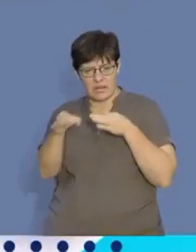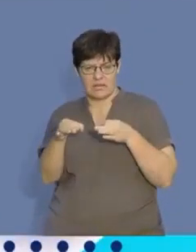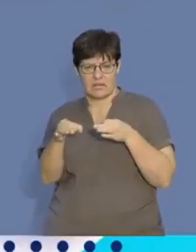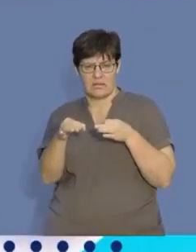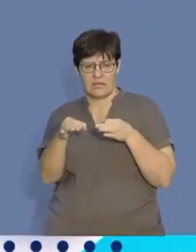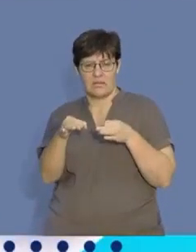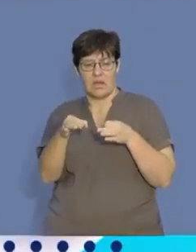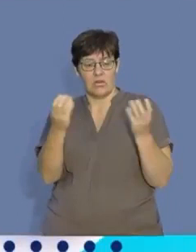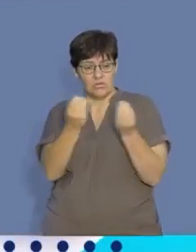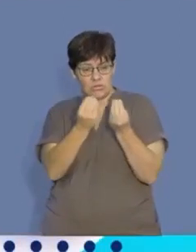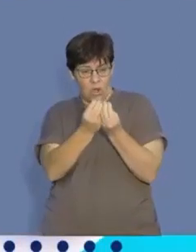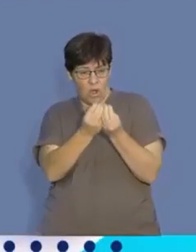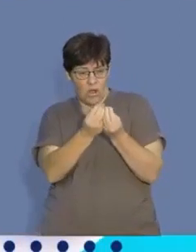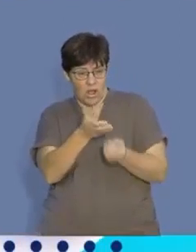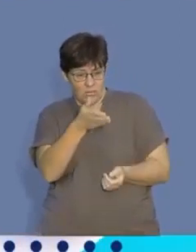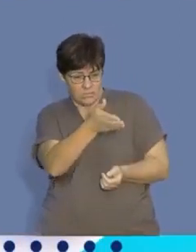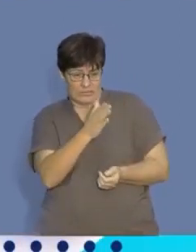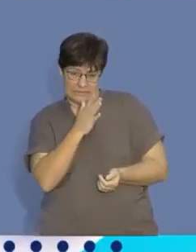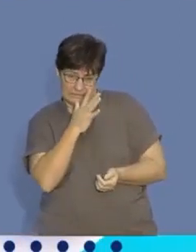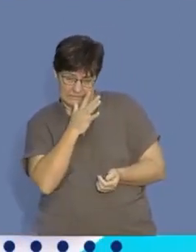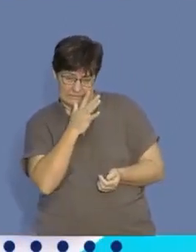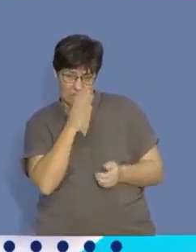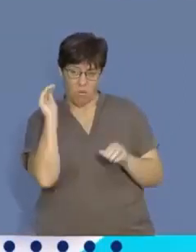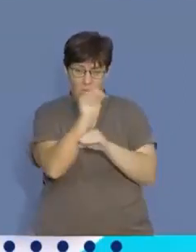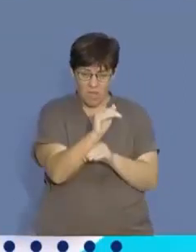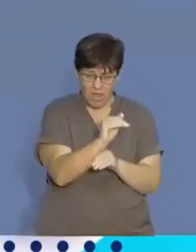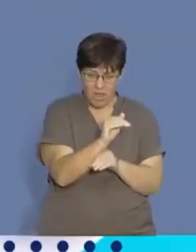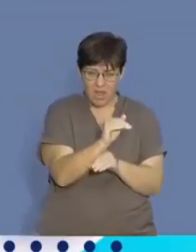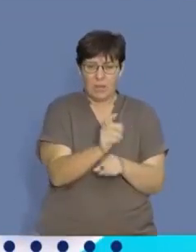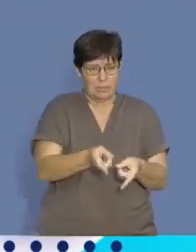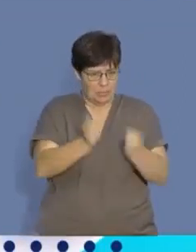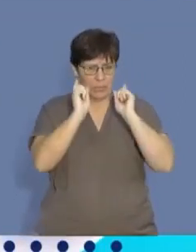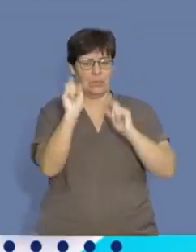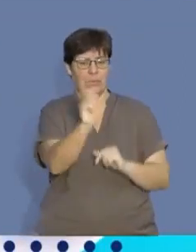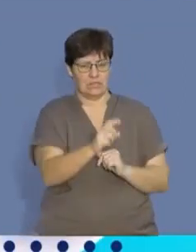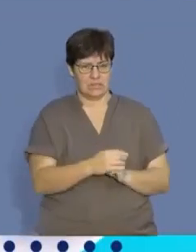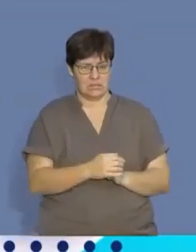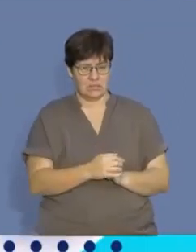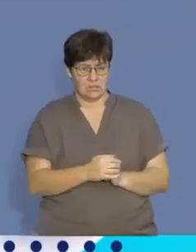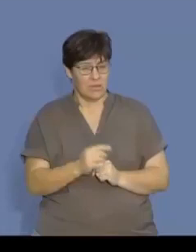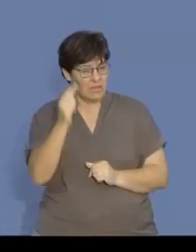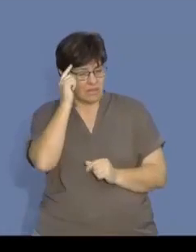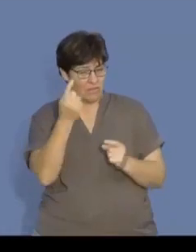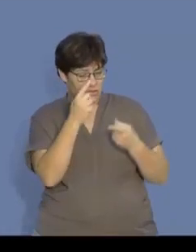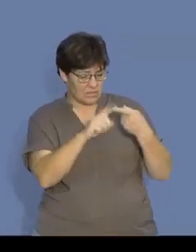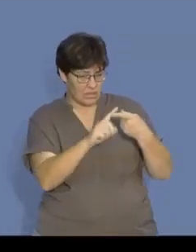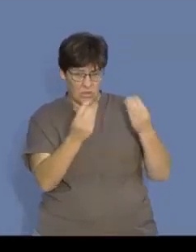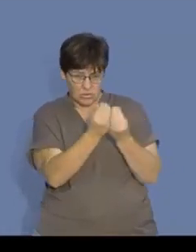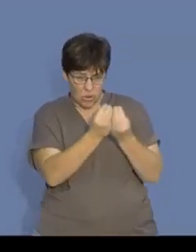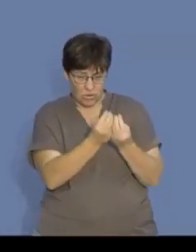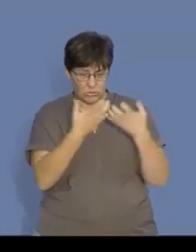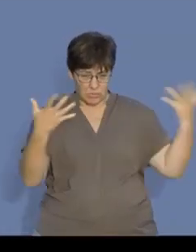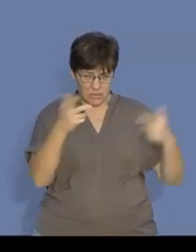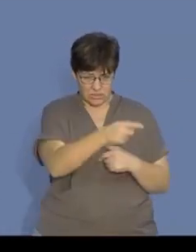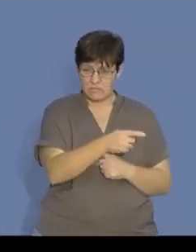you explain the dangers of overstocking. So before we get there, right, is the business keeping